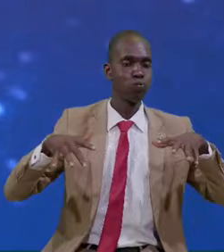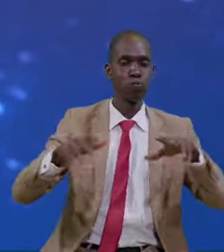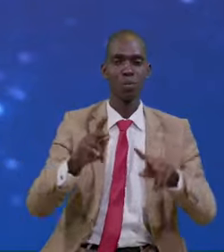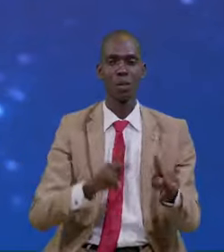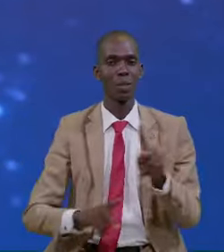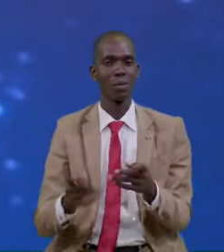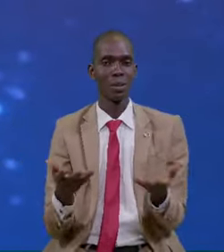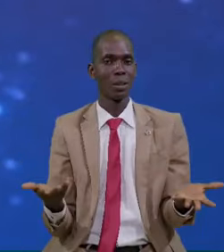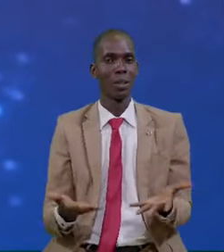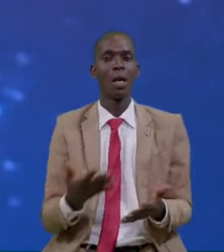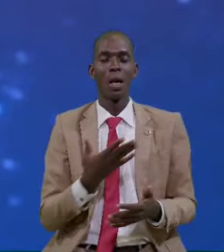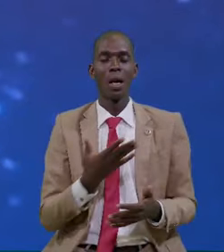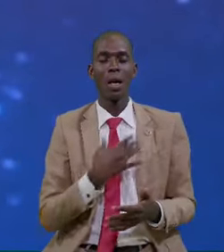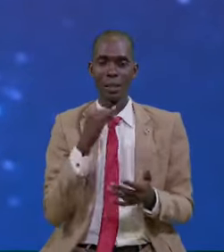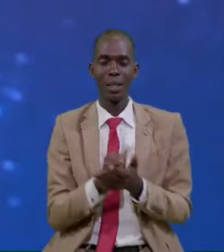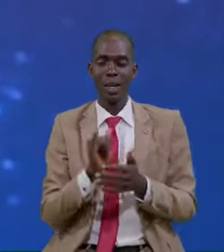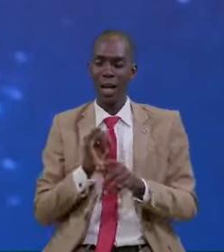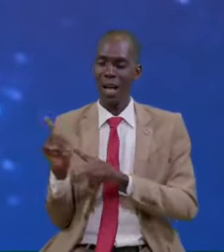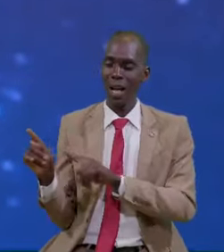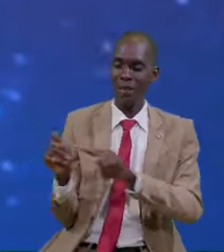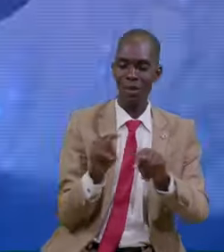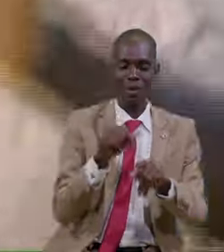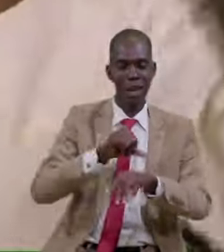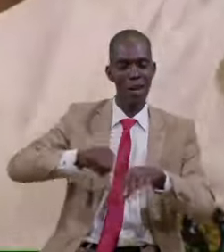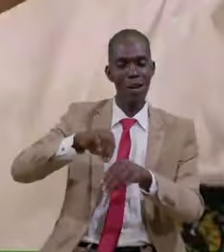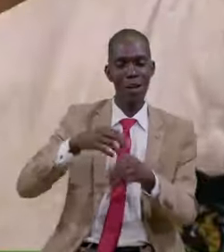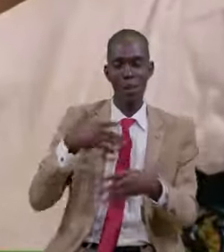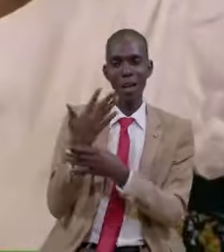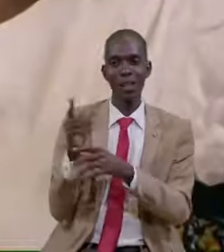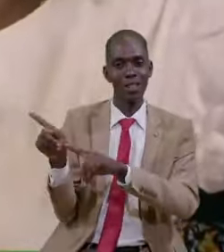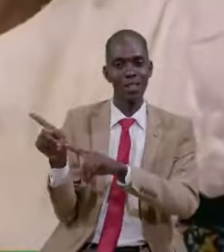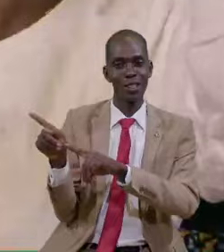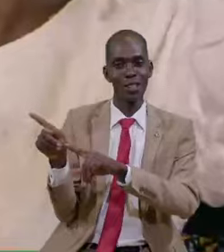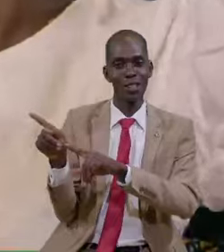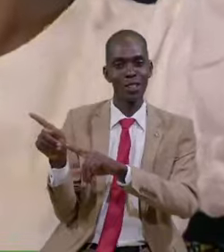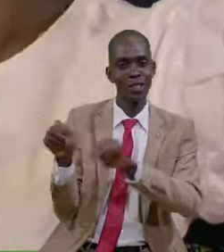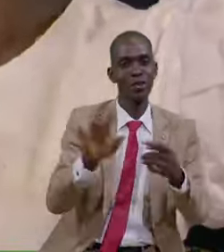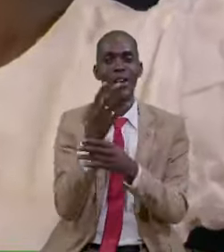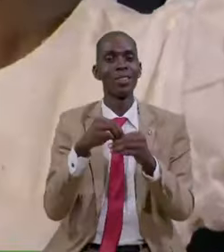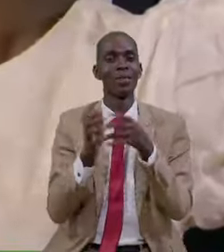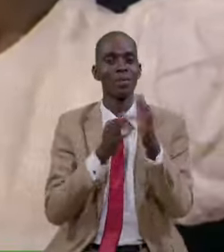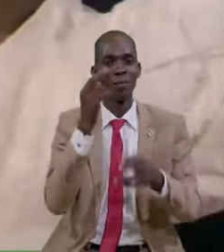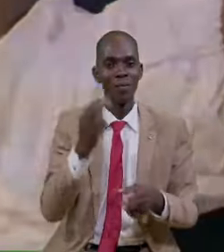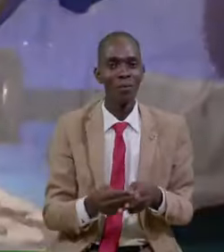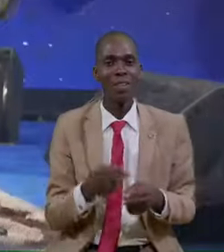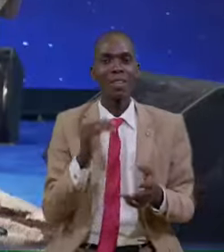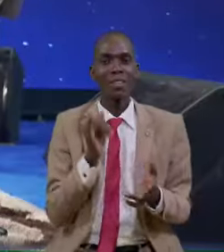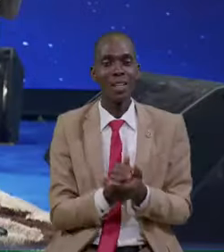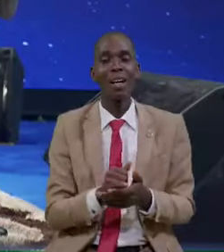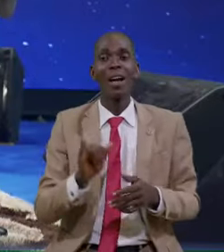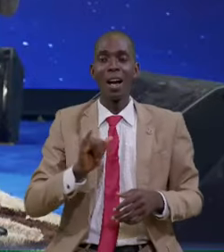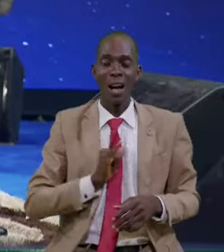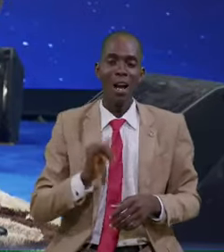I transfer the anointing in my hand. I transfer it to your hand. And I should normally have laid